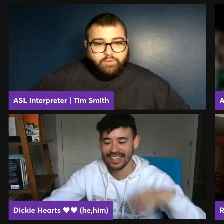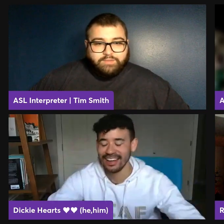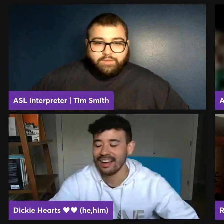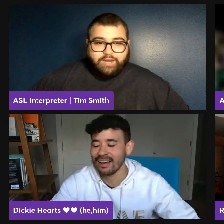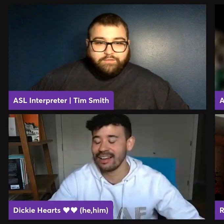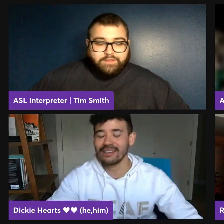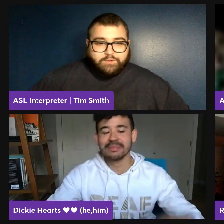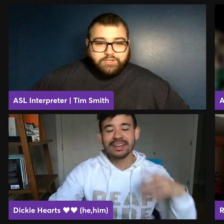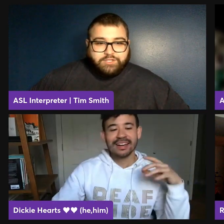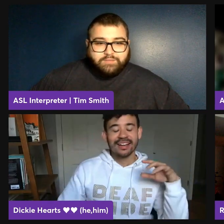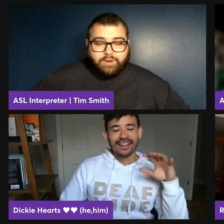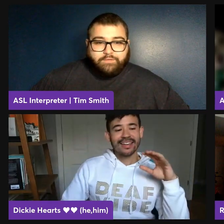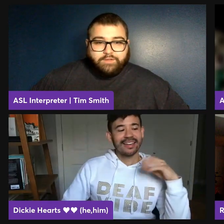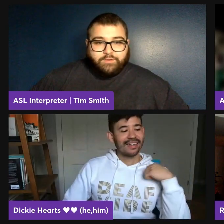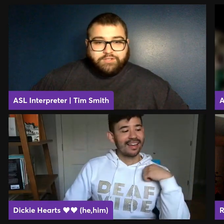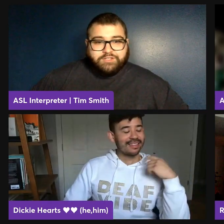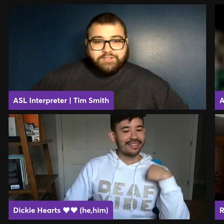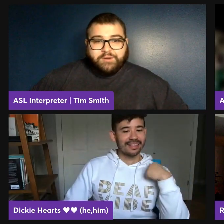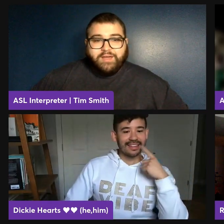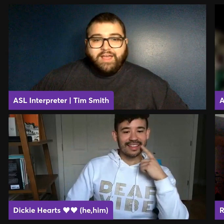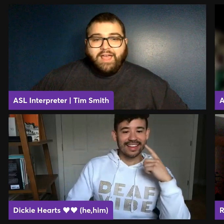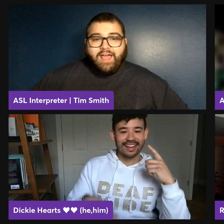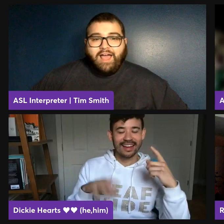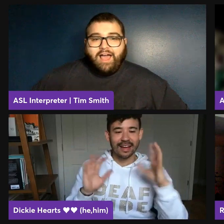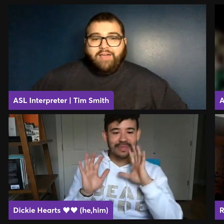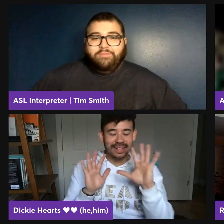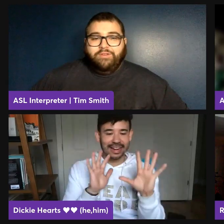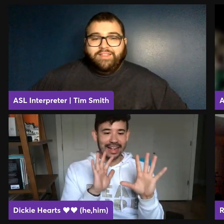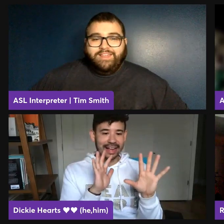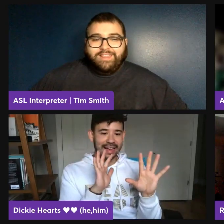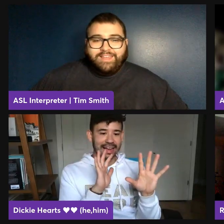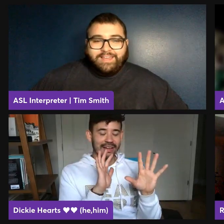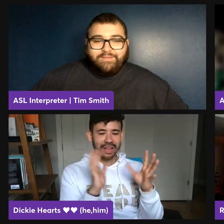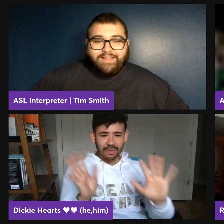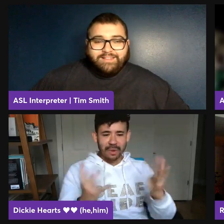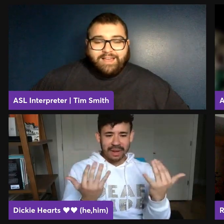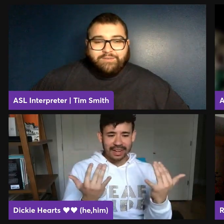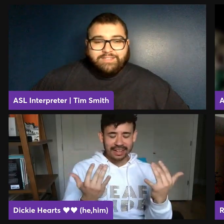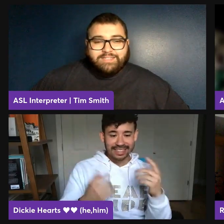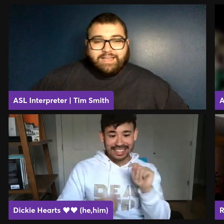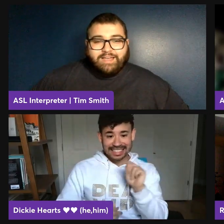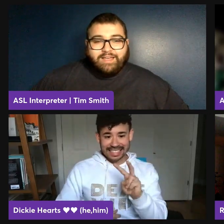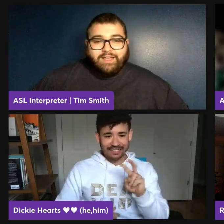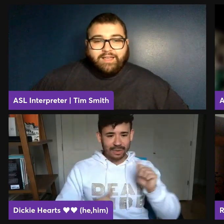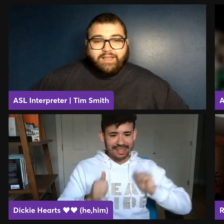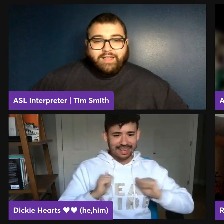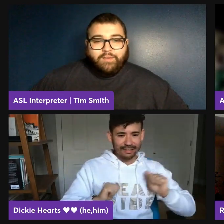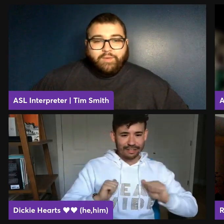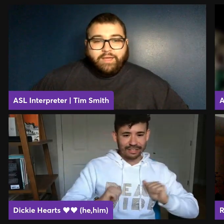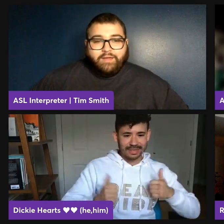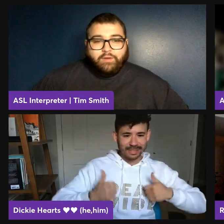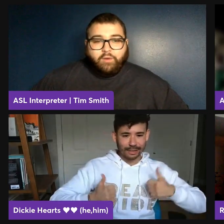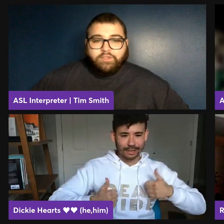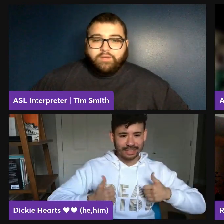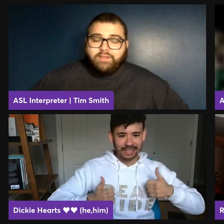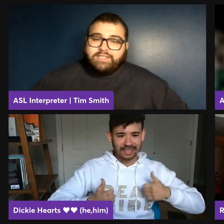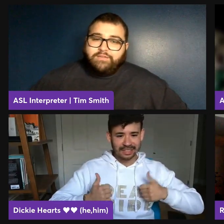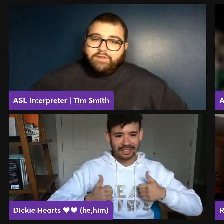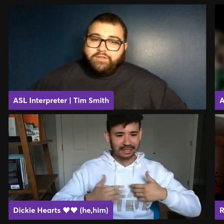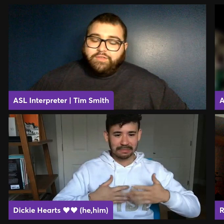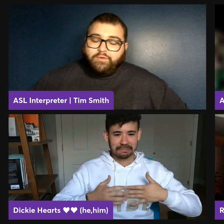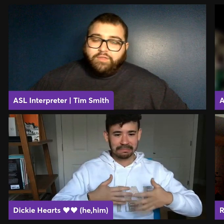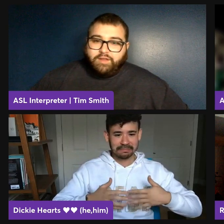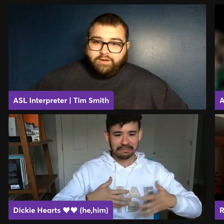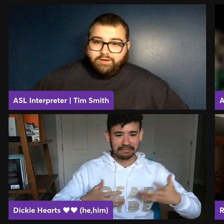I definitely wasn't planning for this question, prep for this question. So I'm really thinking about this. I would say, wait. Oh, we talk about